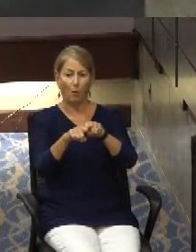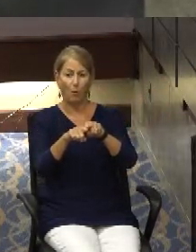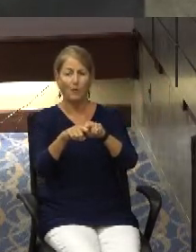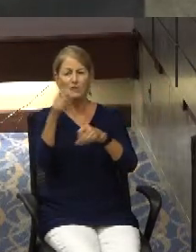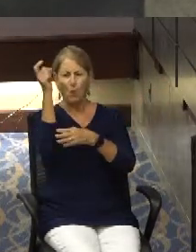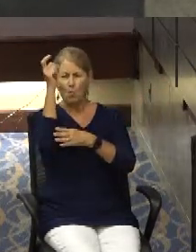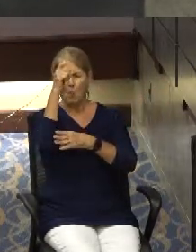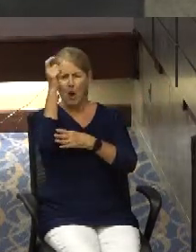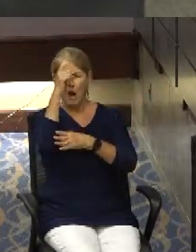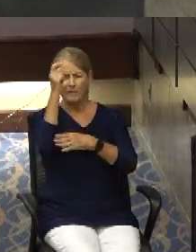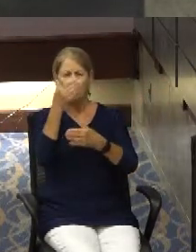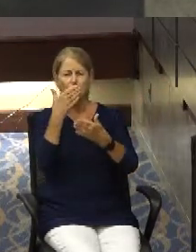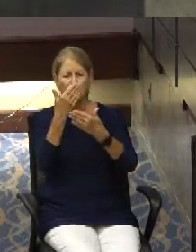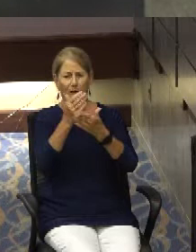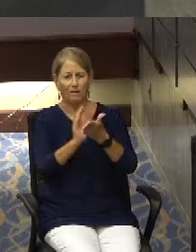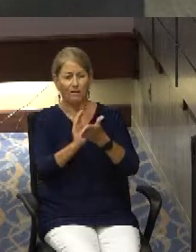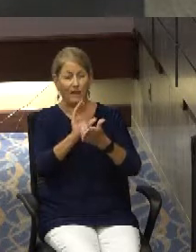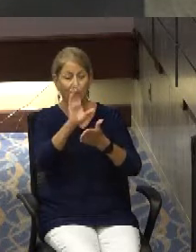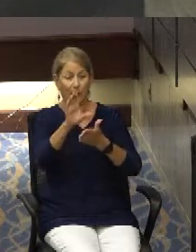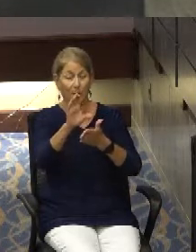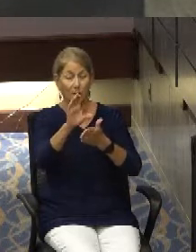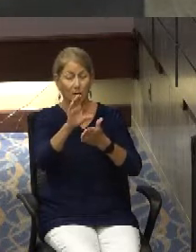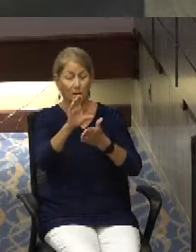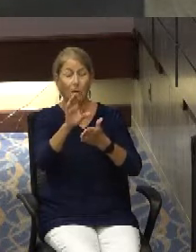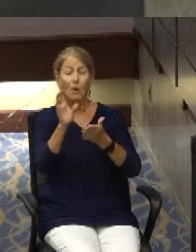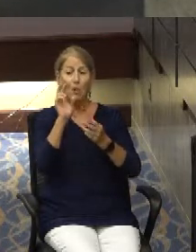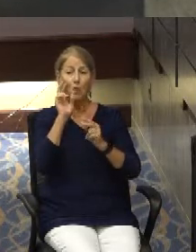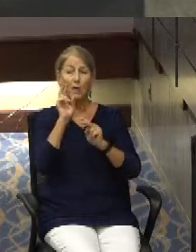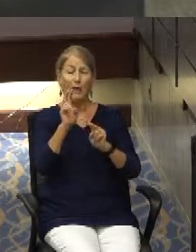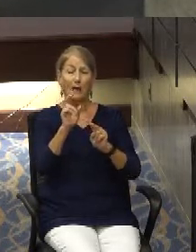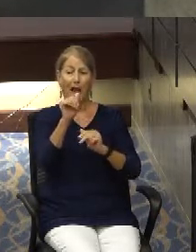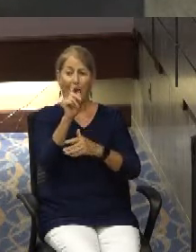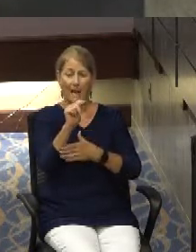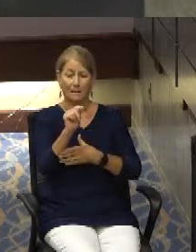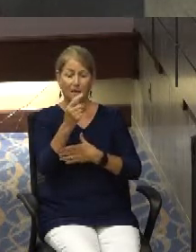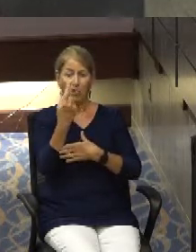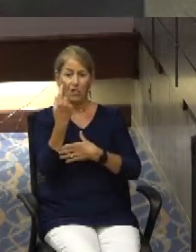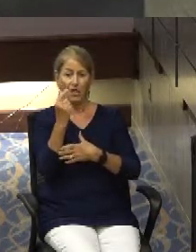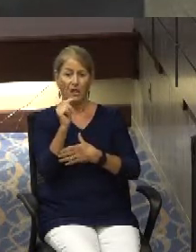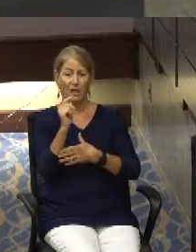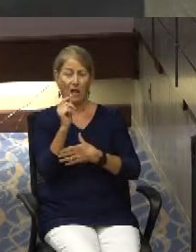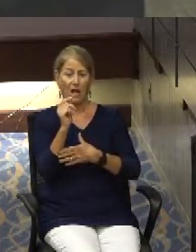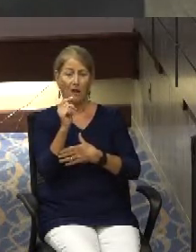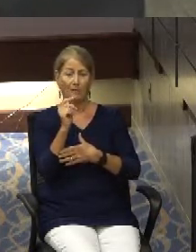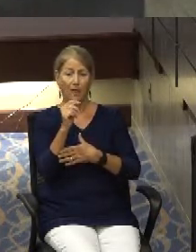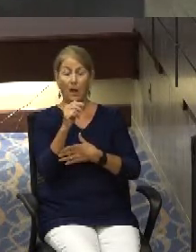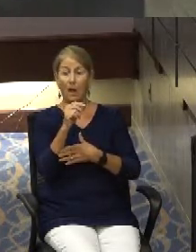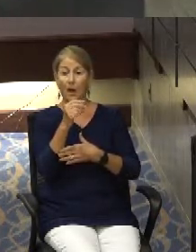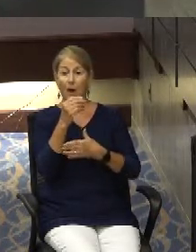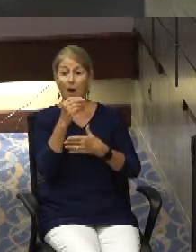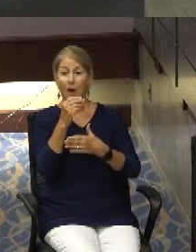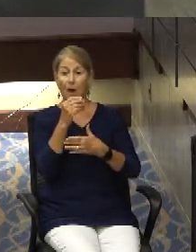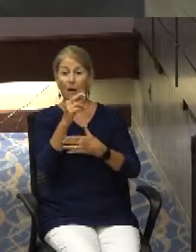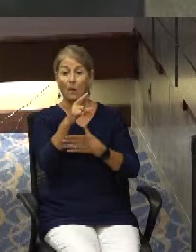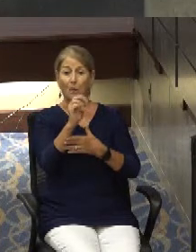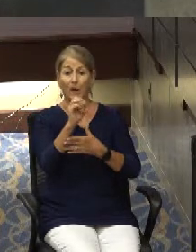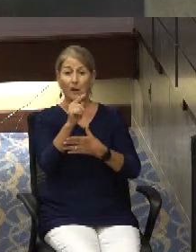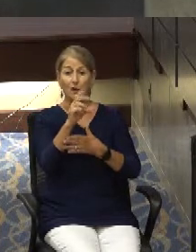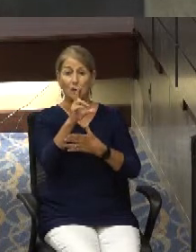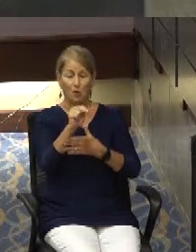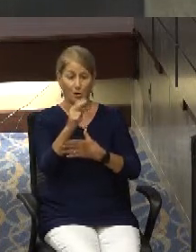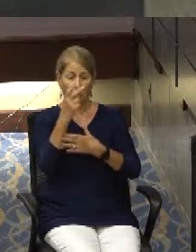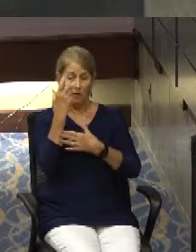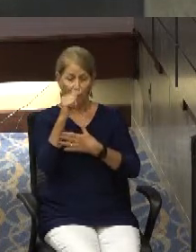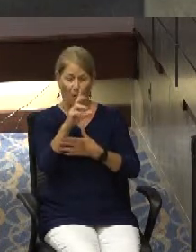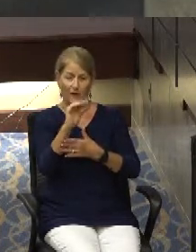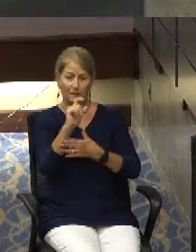wise and prudent investment when we're looking at the return that we're anticipating for our tax base. And for